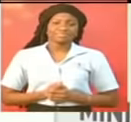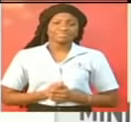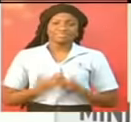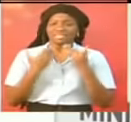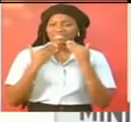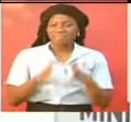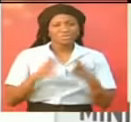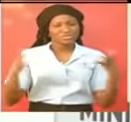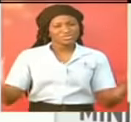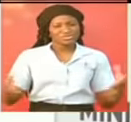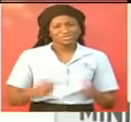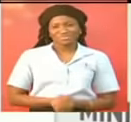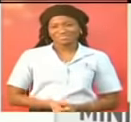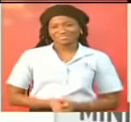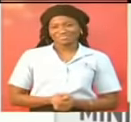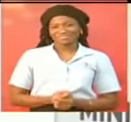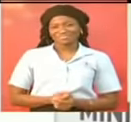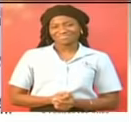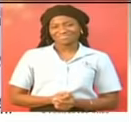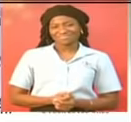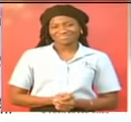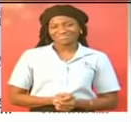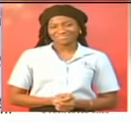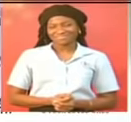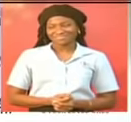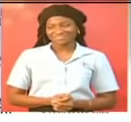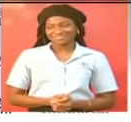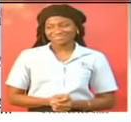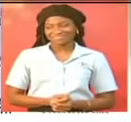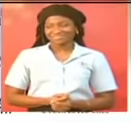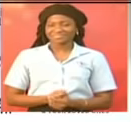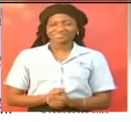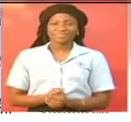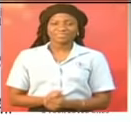you very much. I look forward to the questions. Thank you,